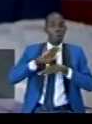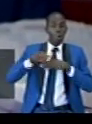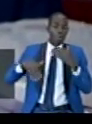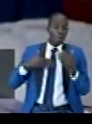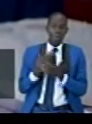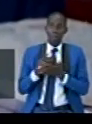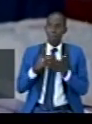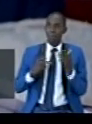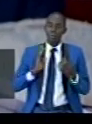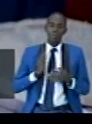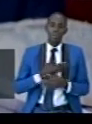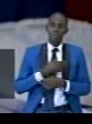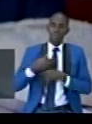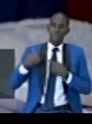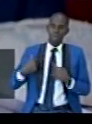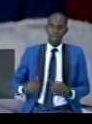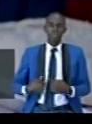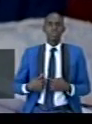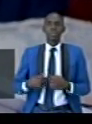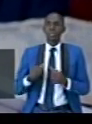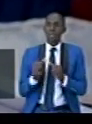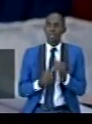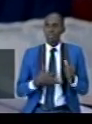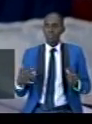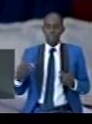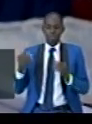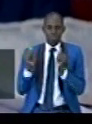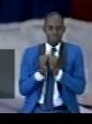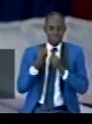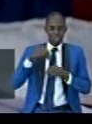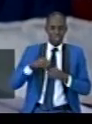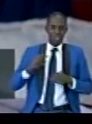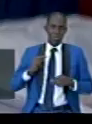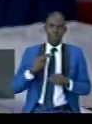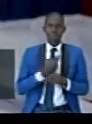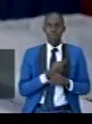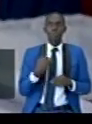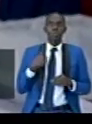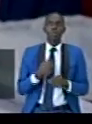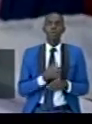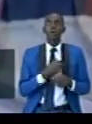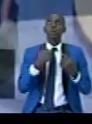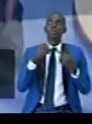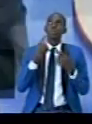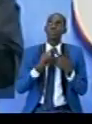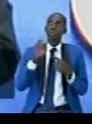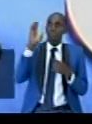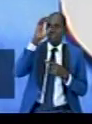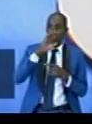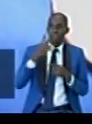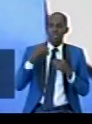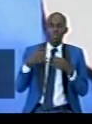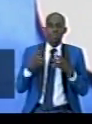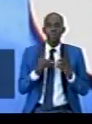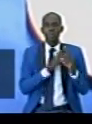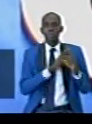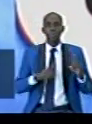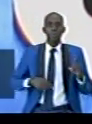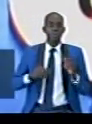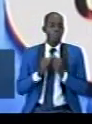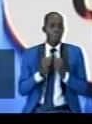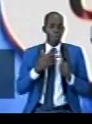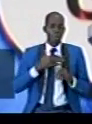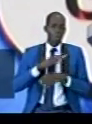being, everything within us, we come to seek the way of the Lord. With my whole